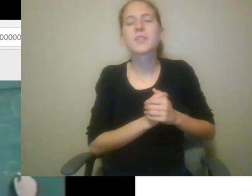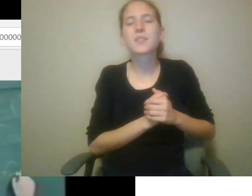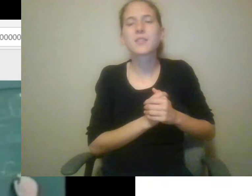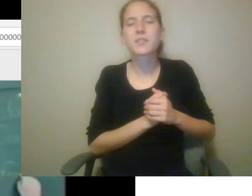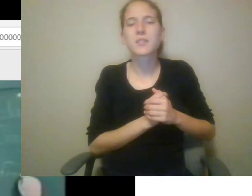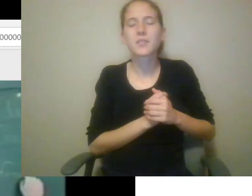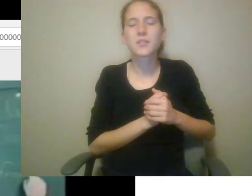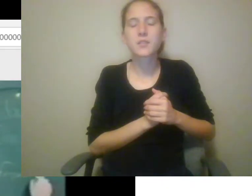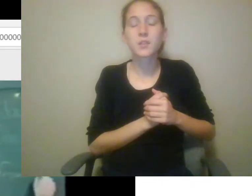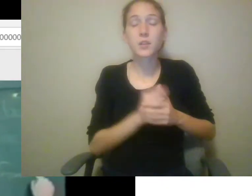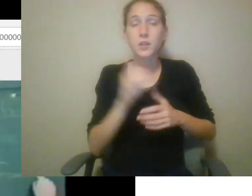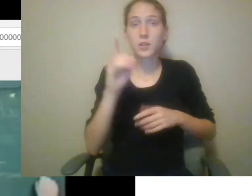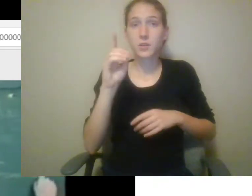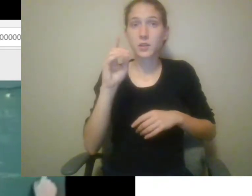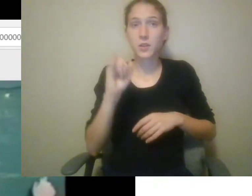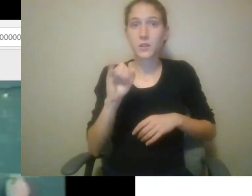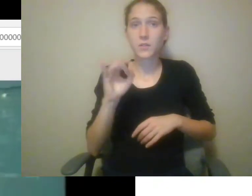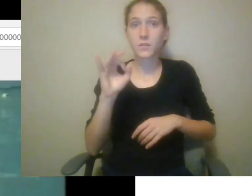moves from